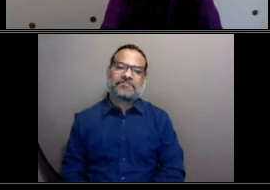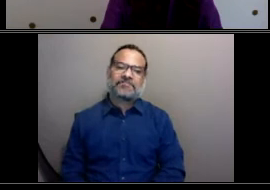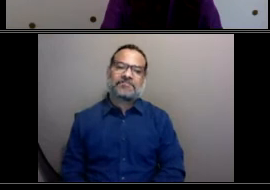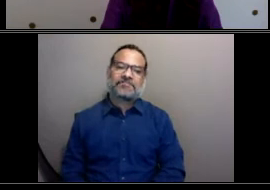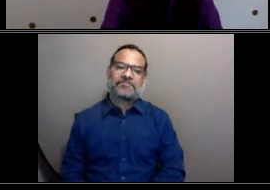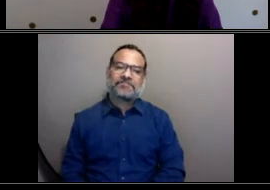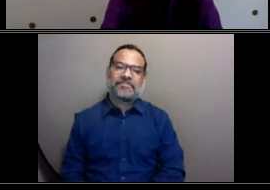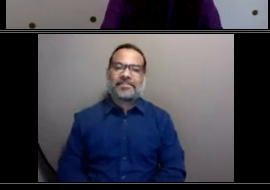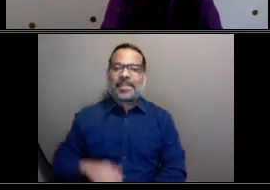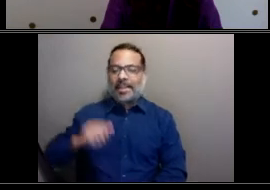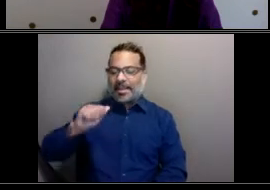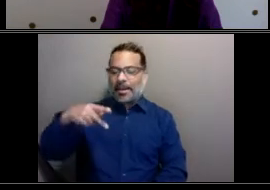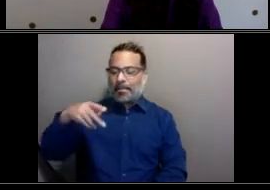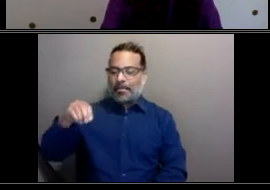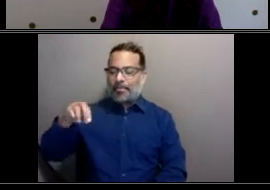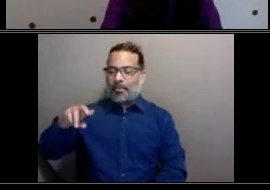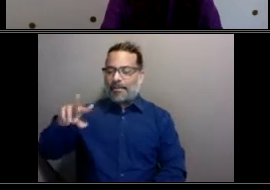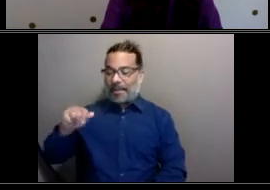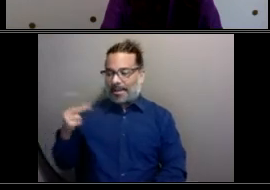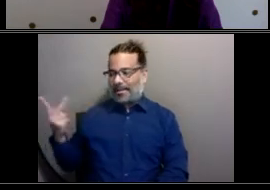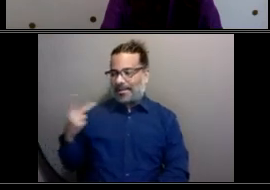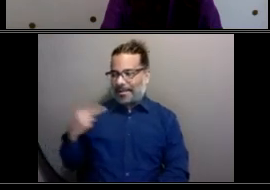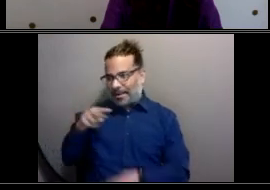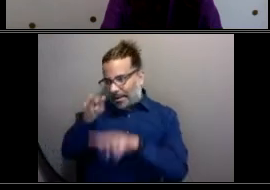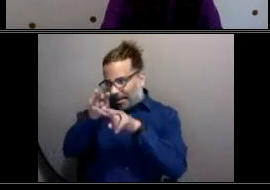Apurva and I are watching the ASL interpreter.